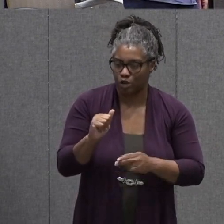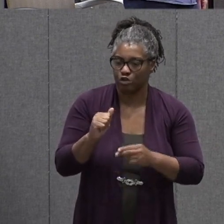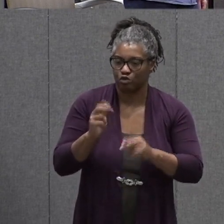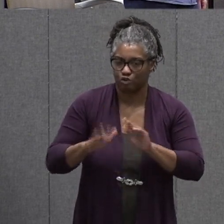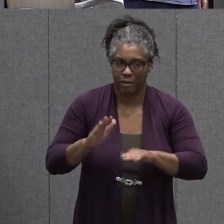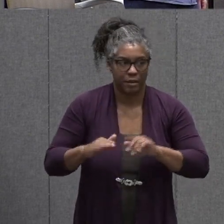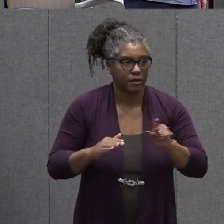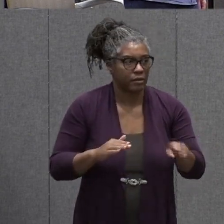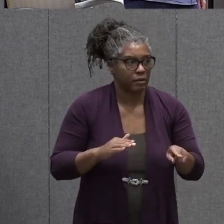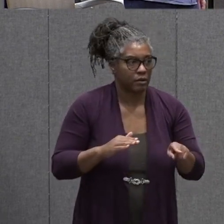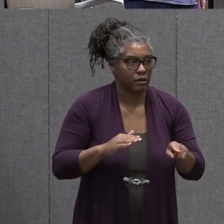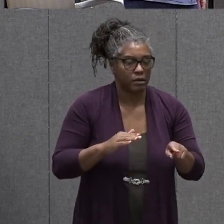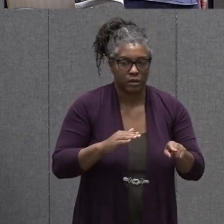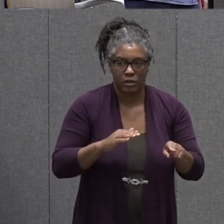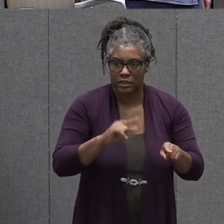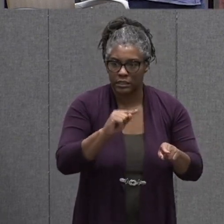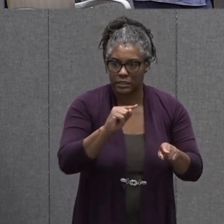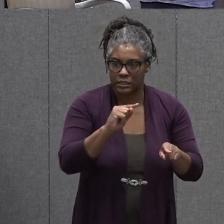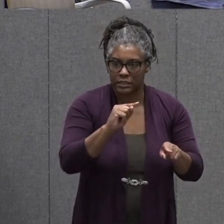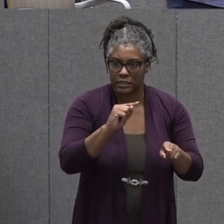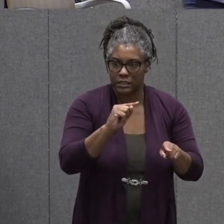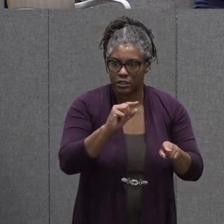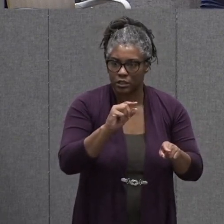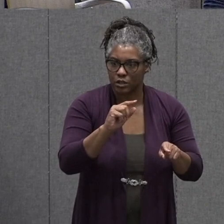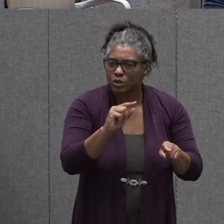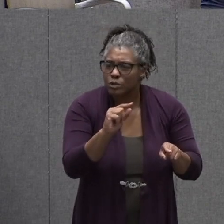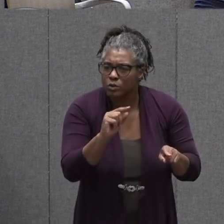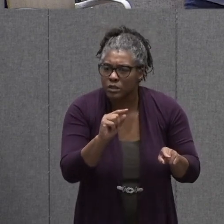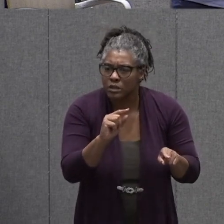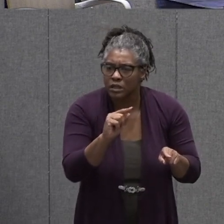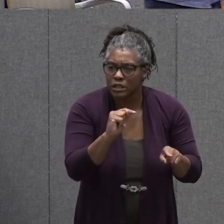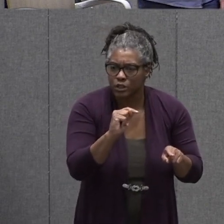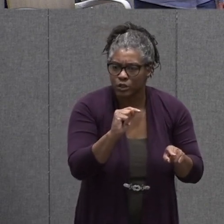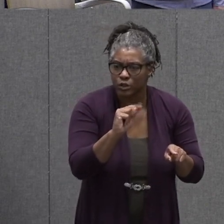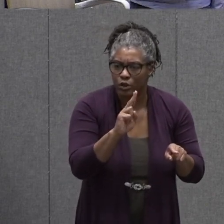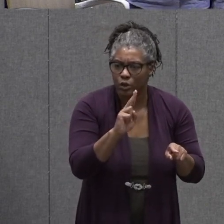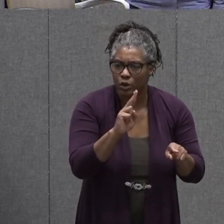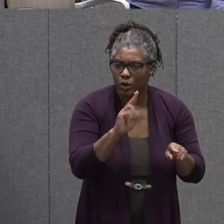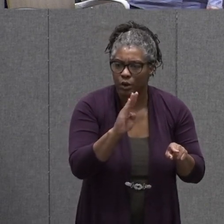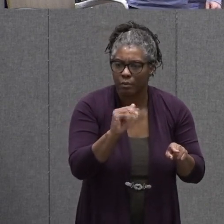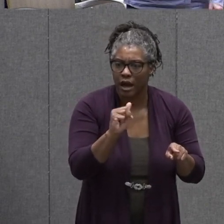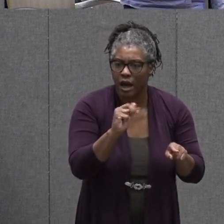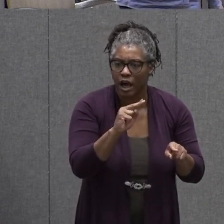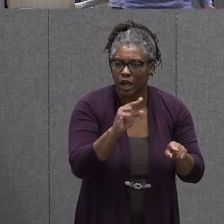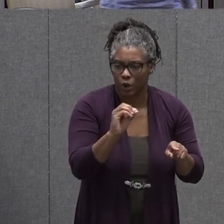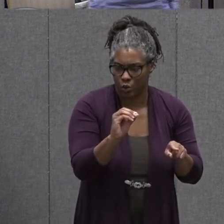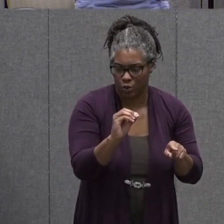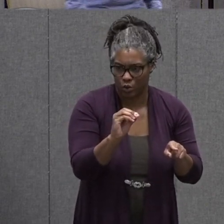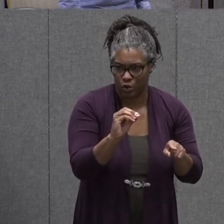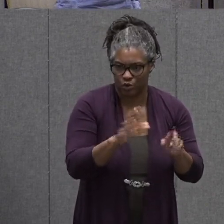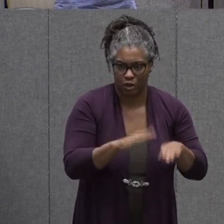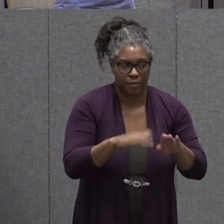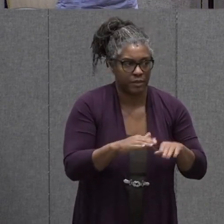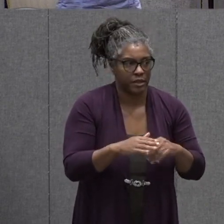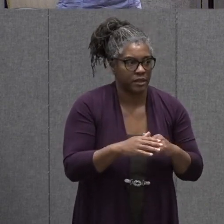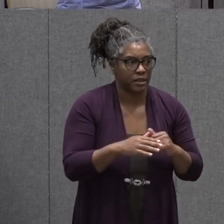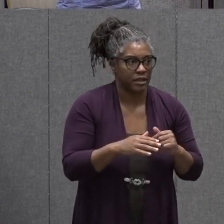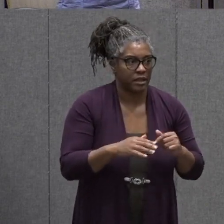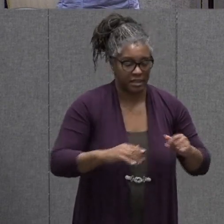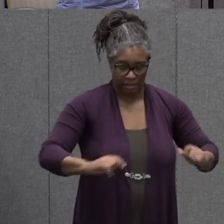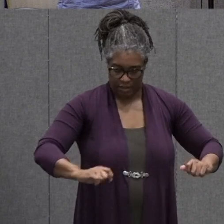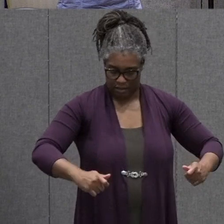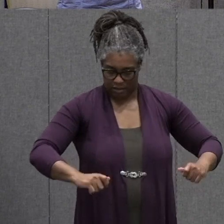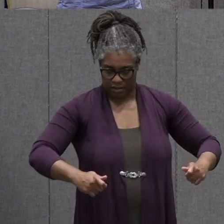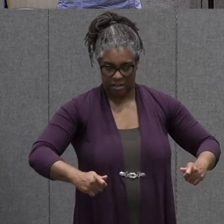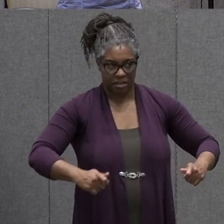drum. Excellent. And what are those things on the side of the tubano drum? Right here? Yeah. These are called lugs, and this is